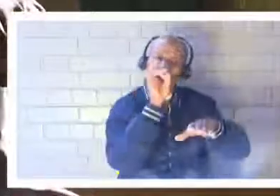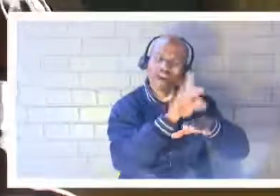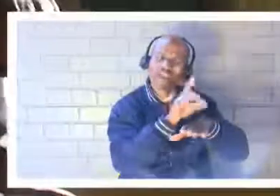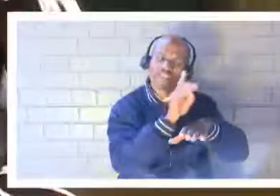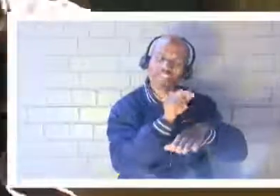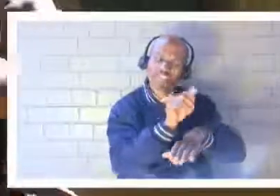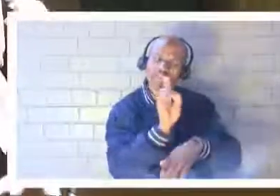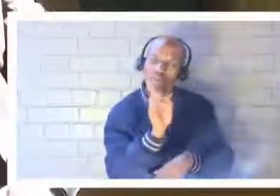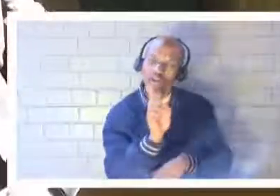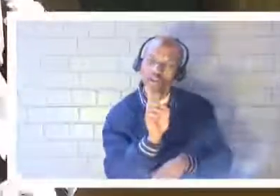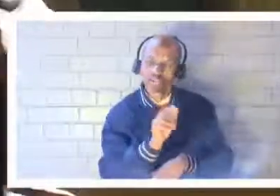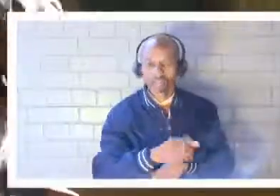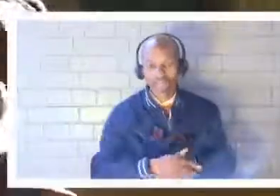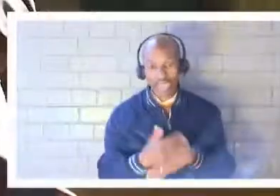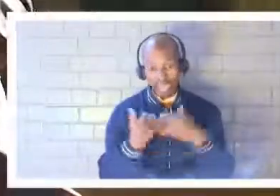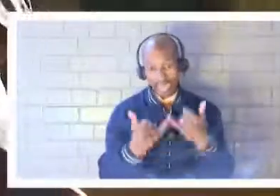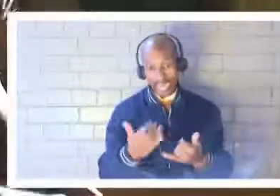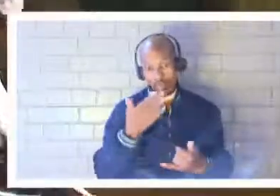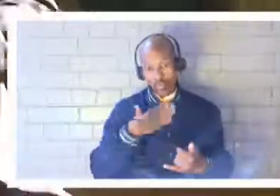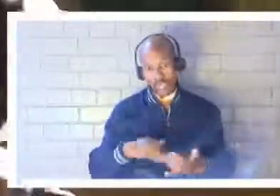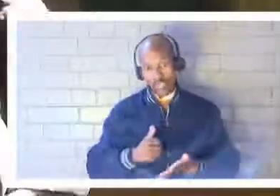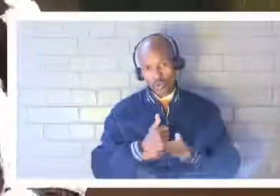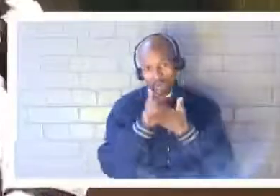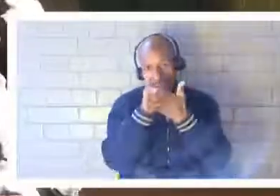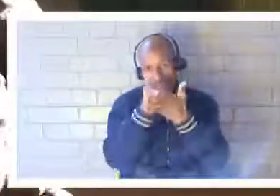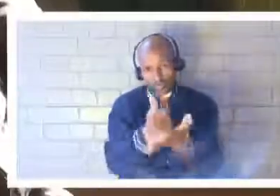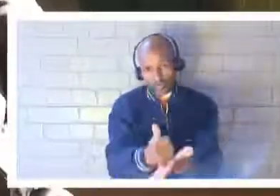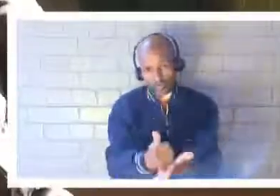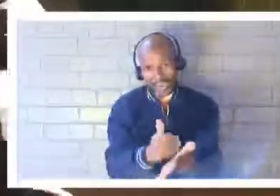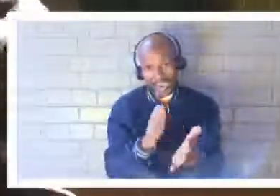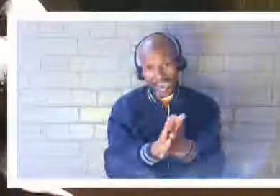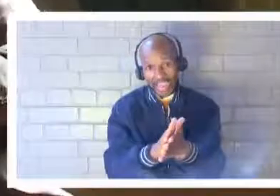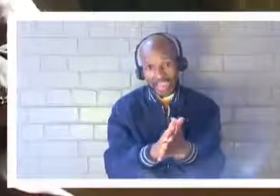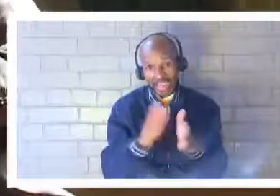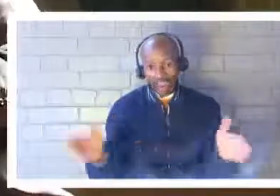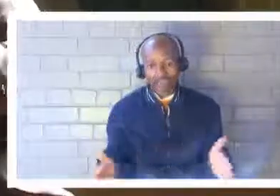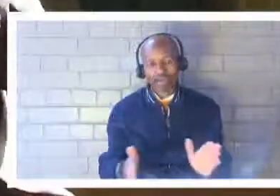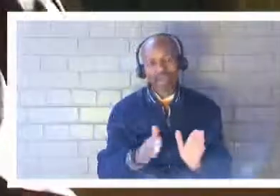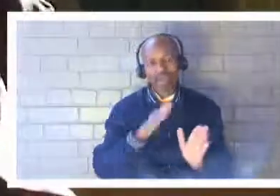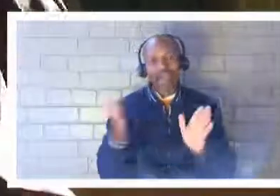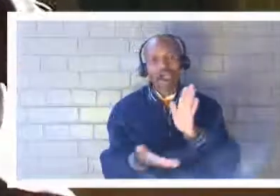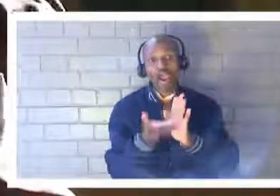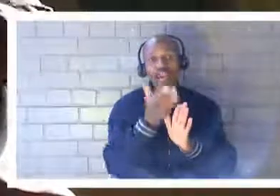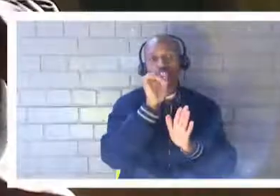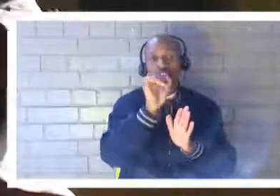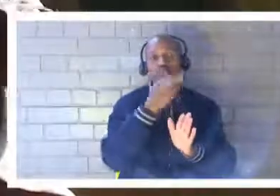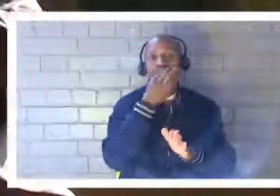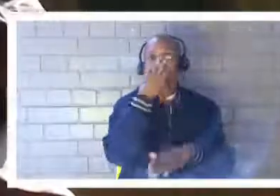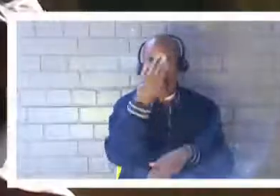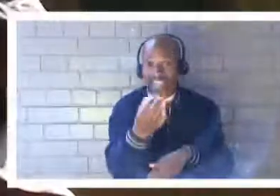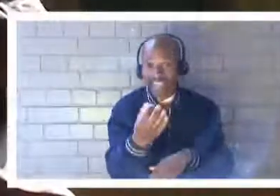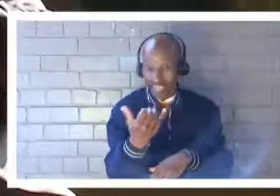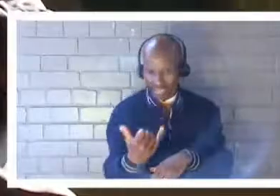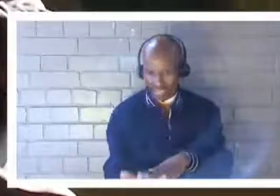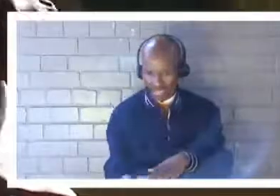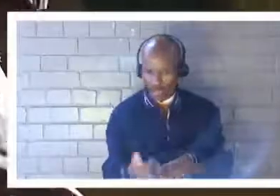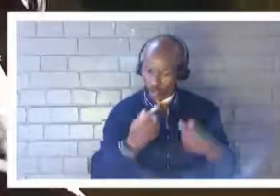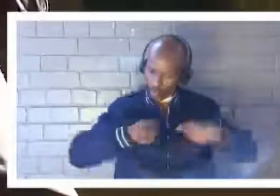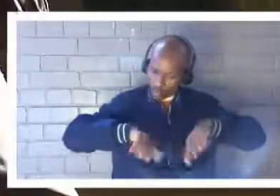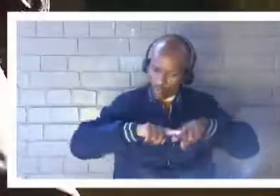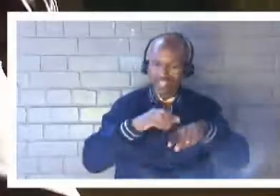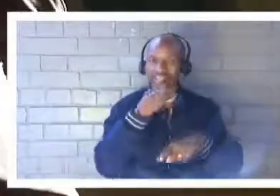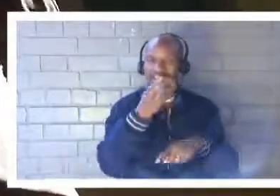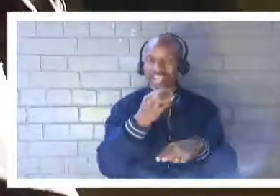that? Now, I want to help you and aid you and say, we are saying here,